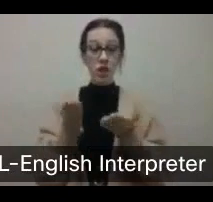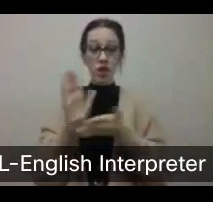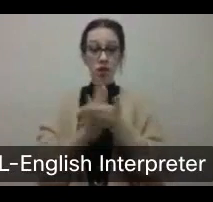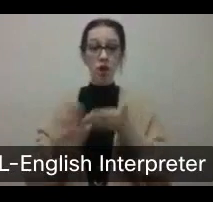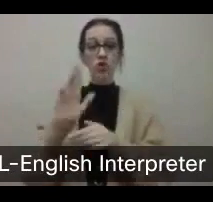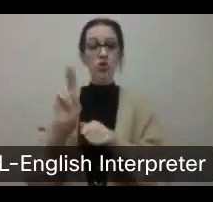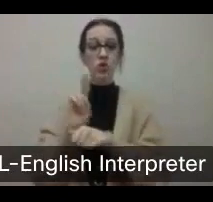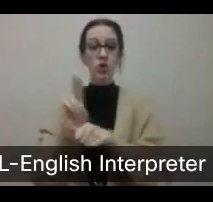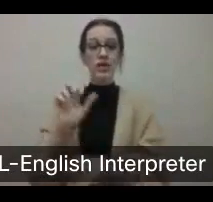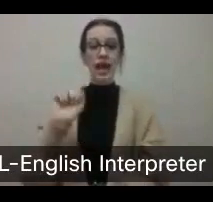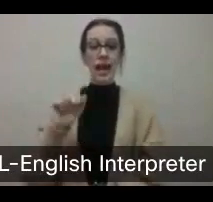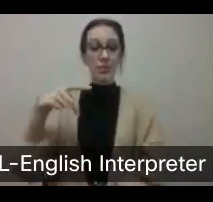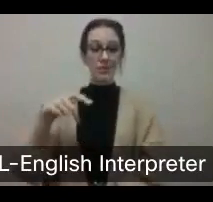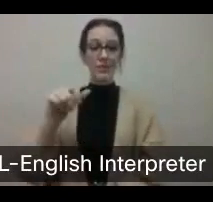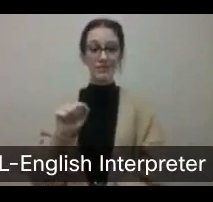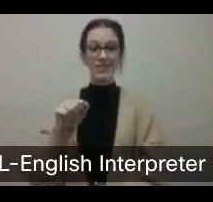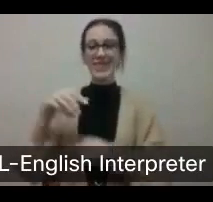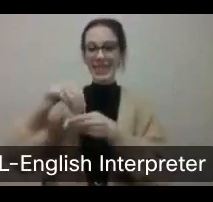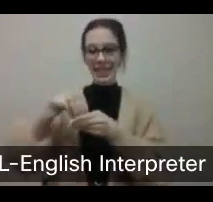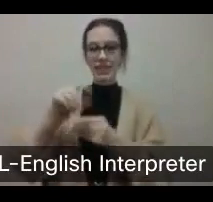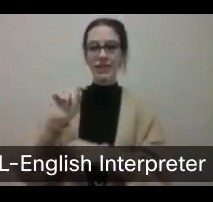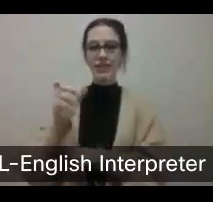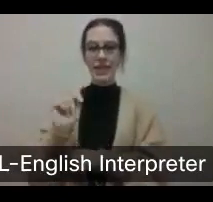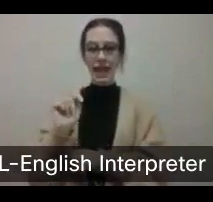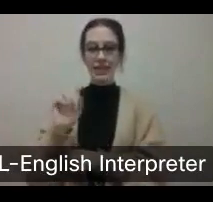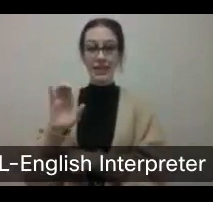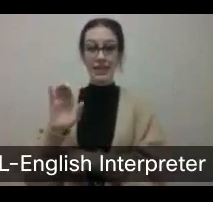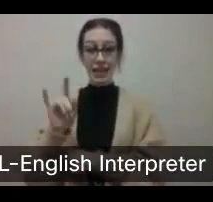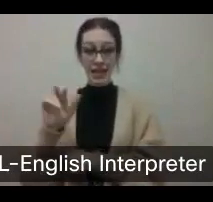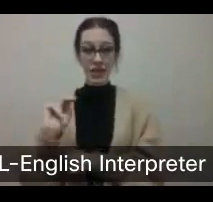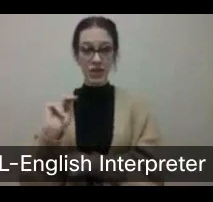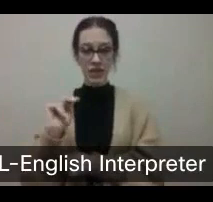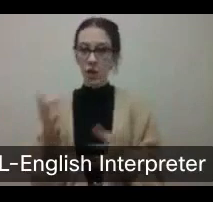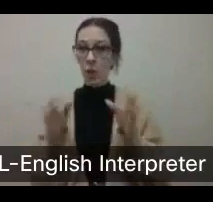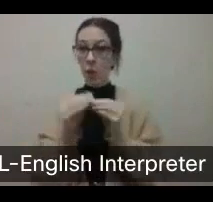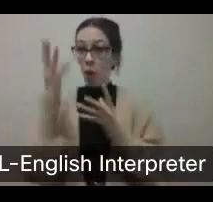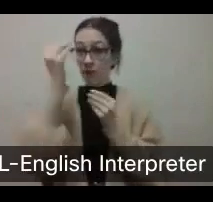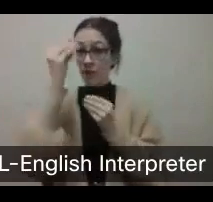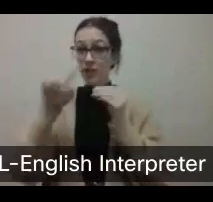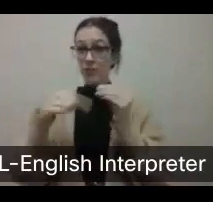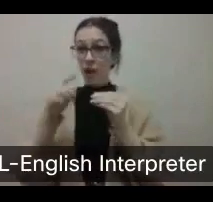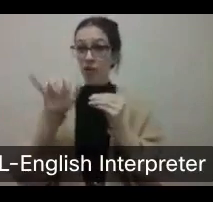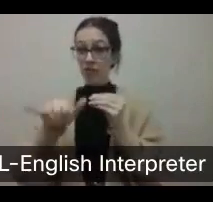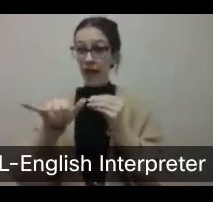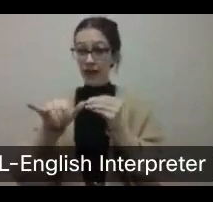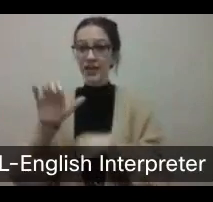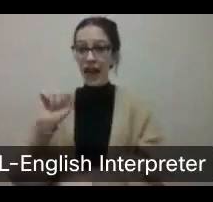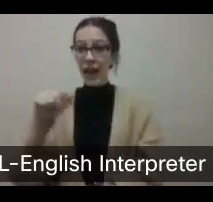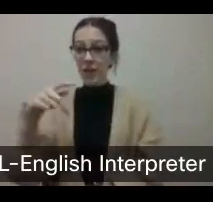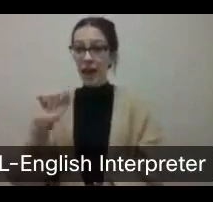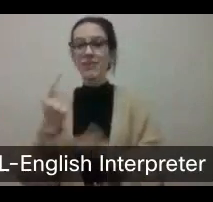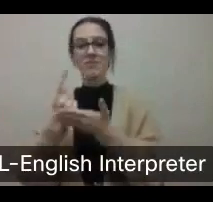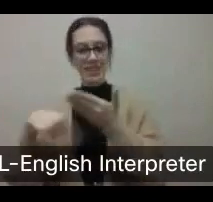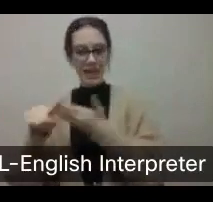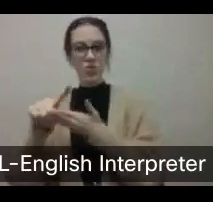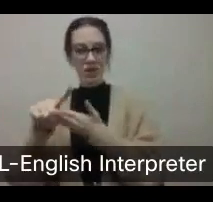citations or references. For more information on that, we will have a workshop next week on how to do so. So I'm not going to get